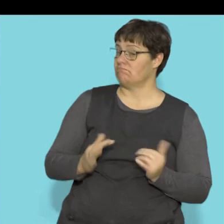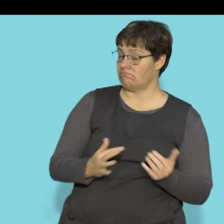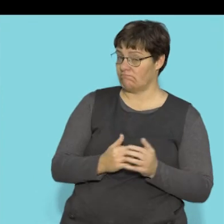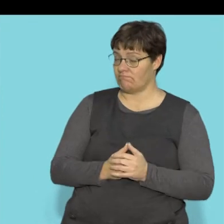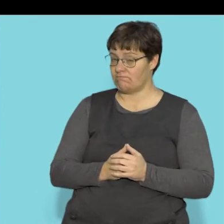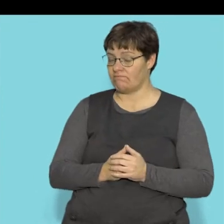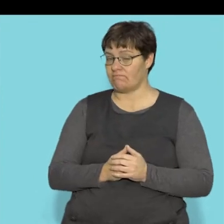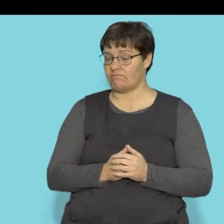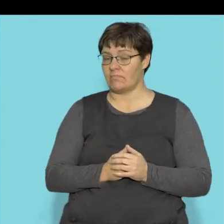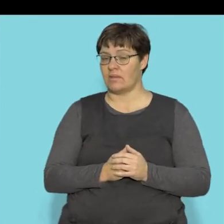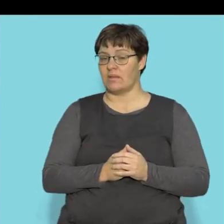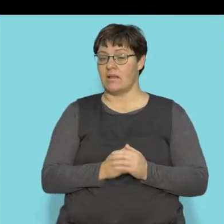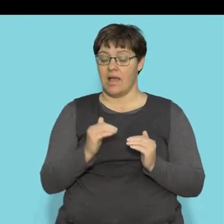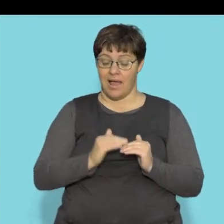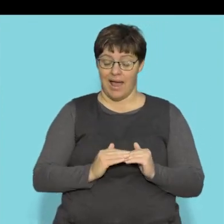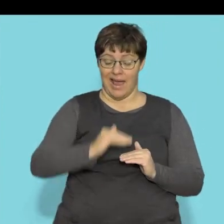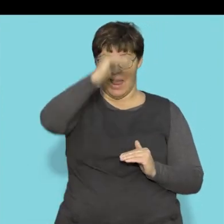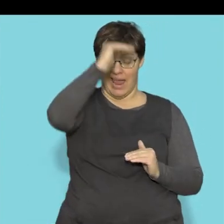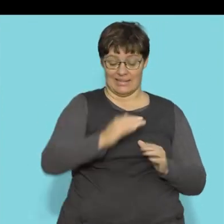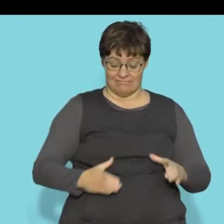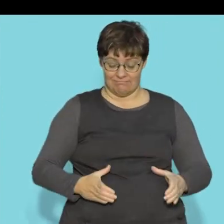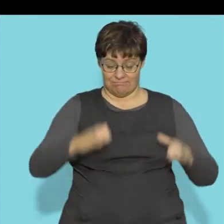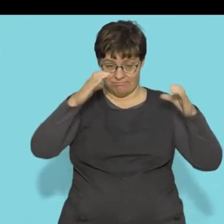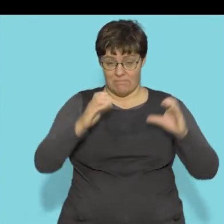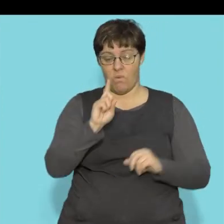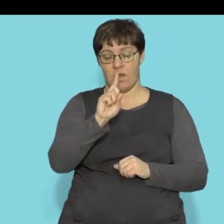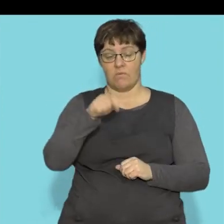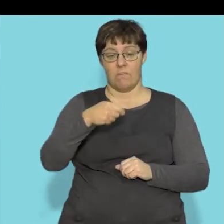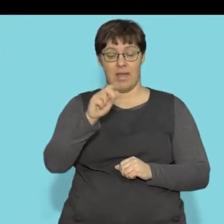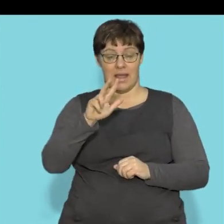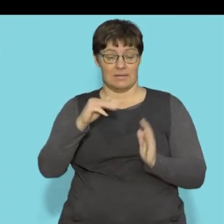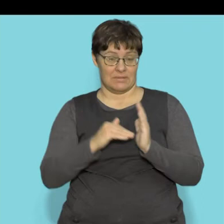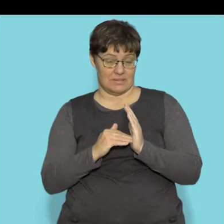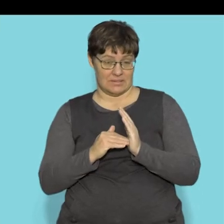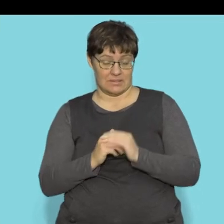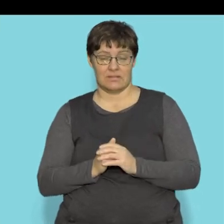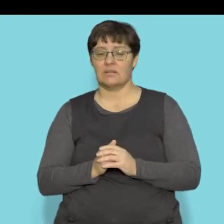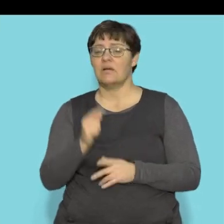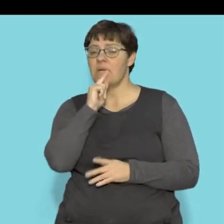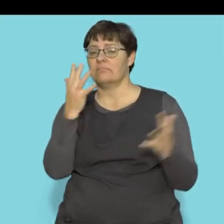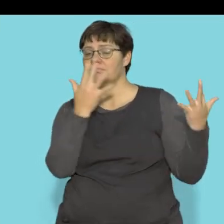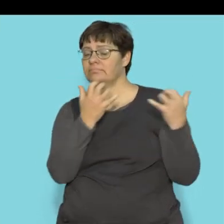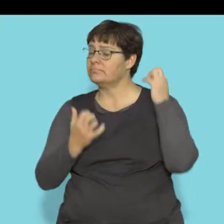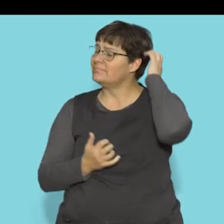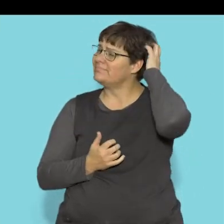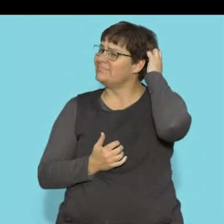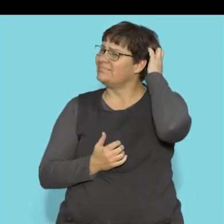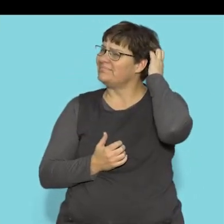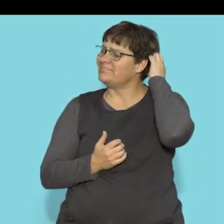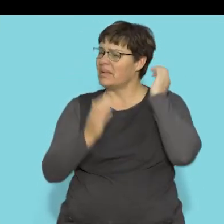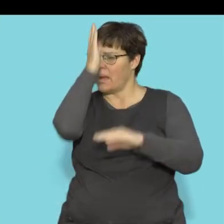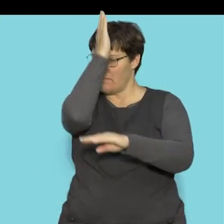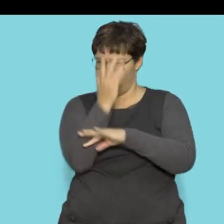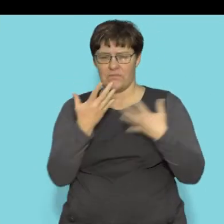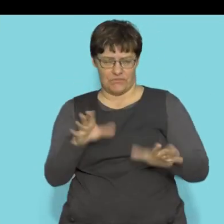So the height of the tank itself is 1,8 meters, but I calculated the length of my